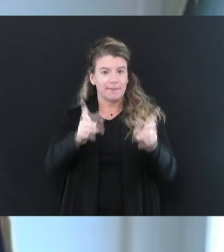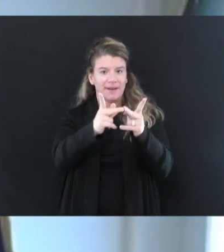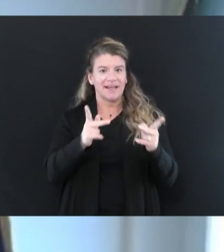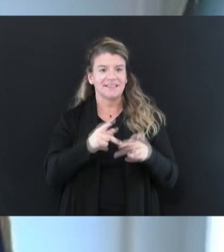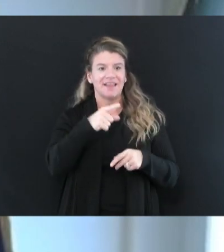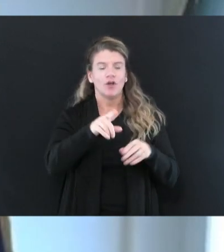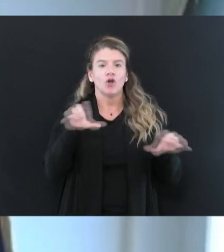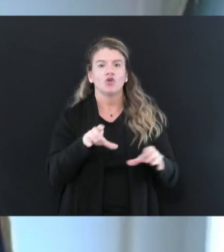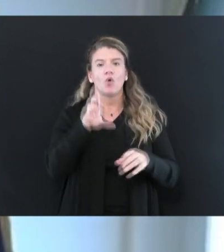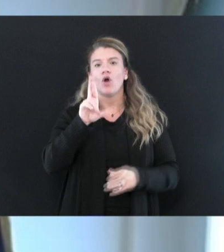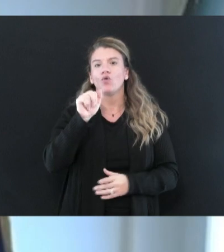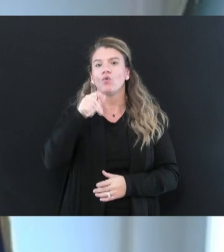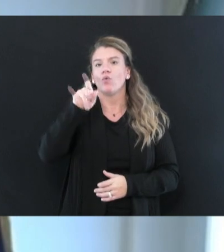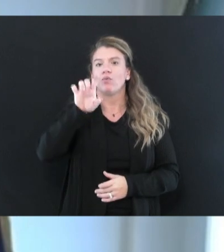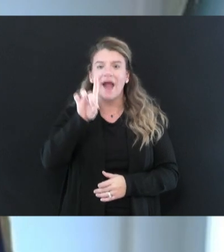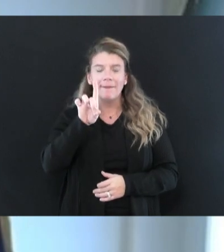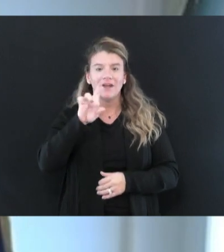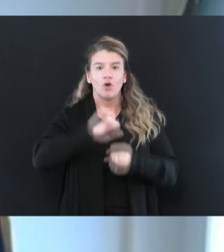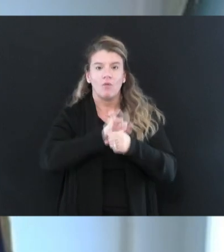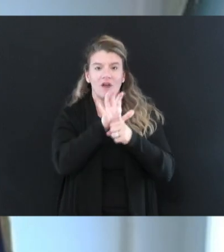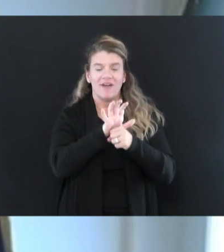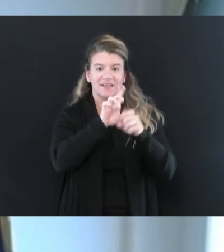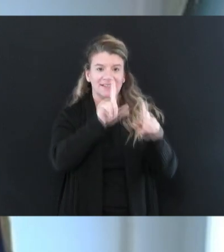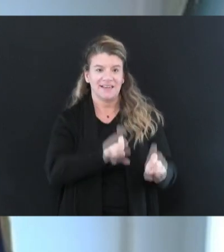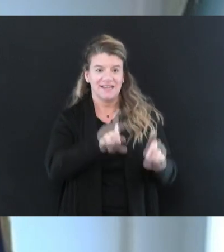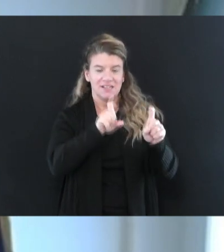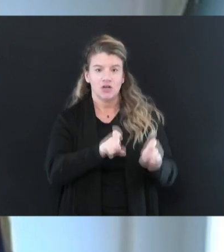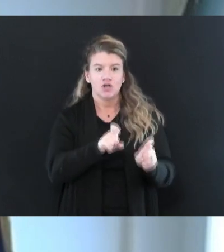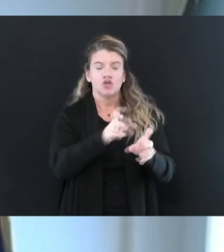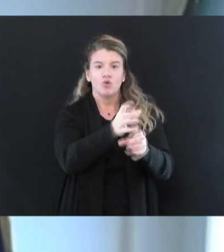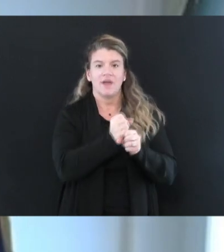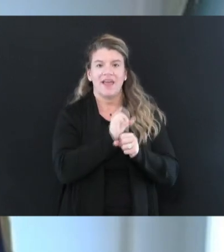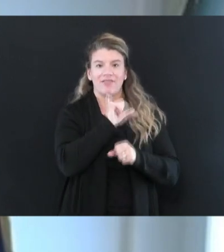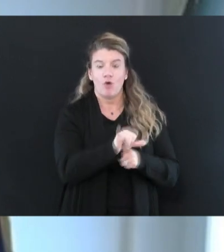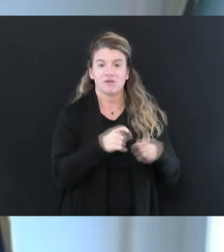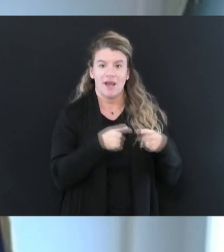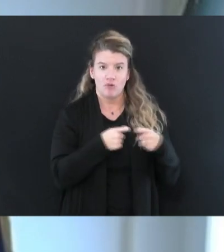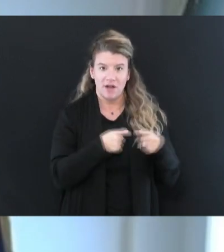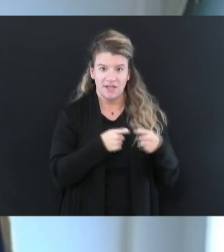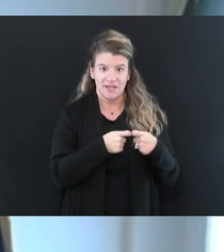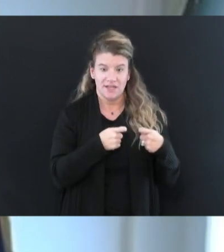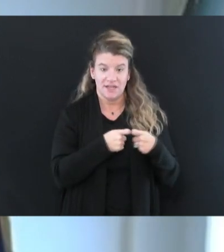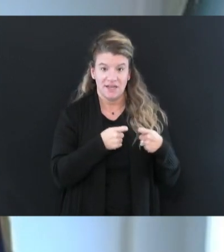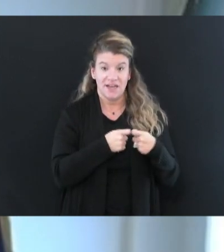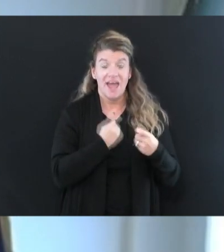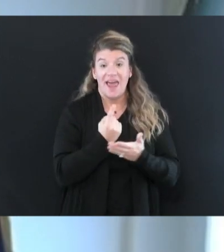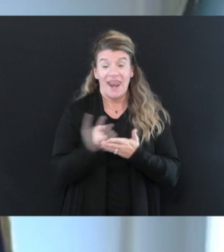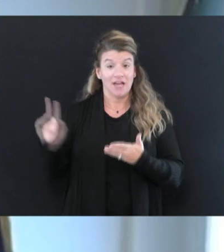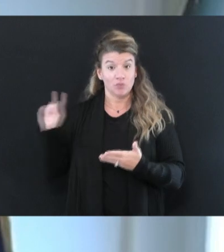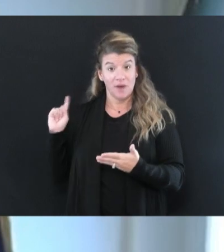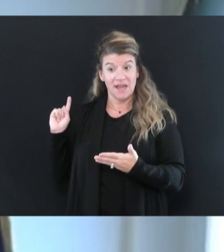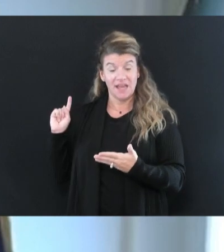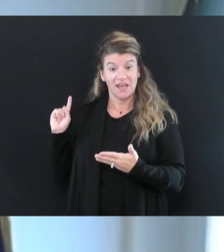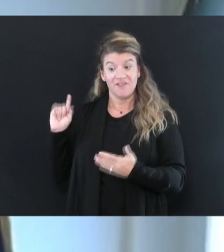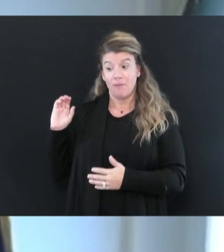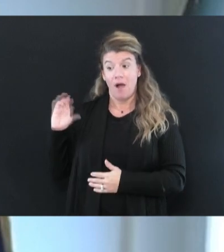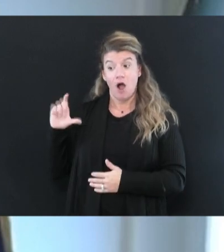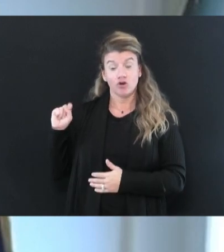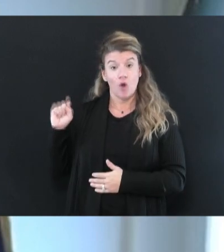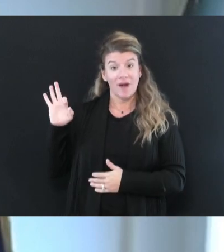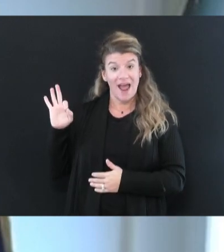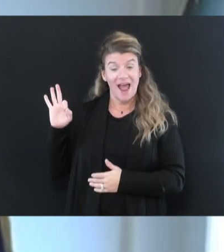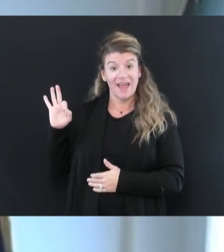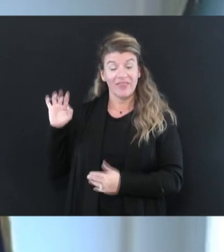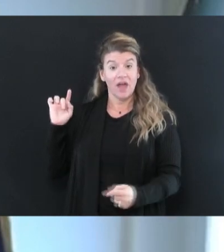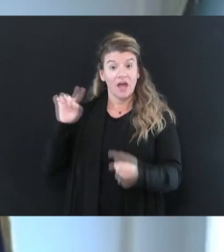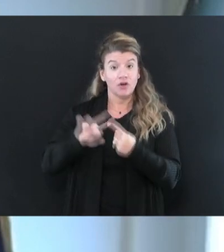rapid COVID-19 testing in order to receive those results electronically. In the last week, from October 9th through